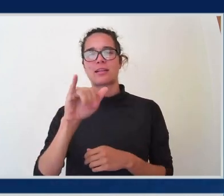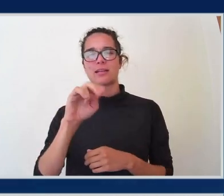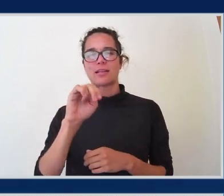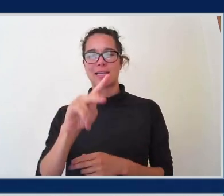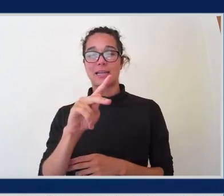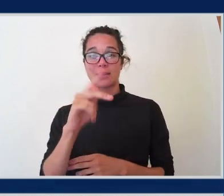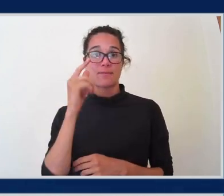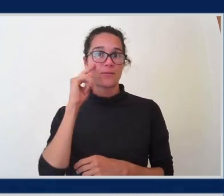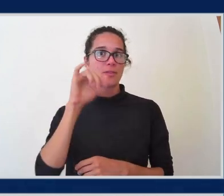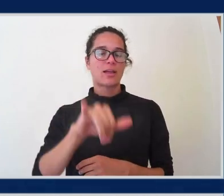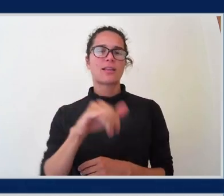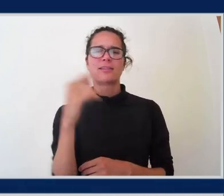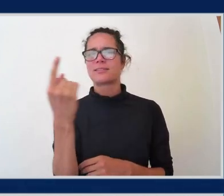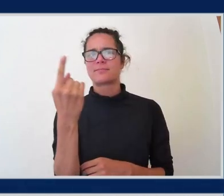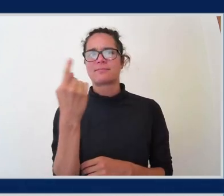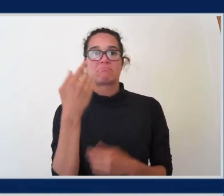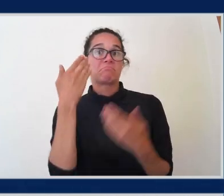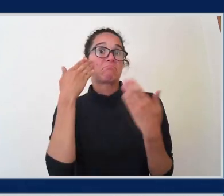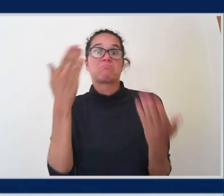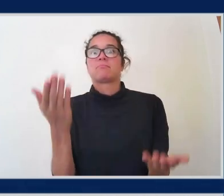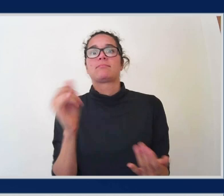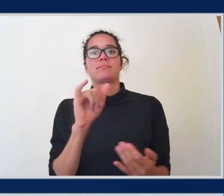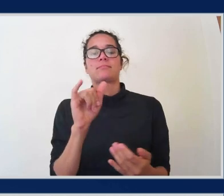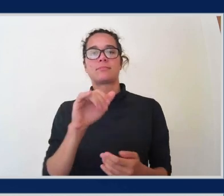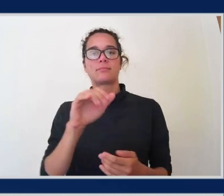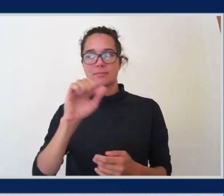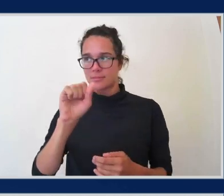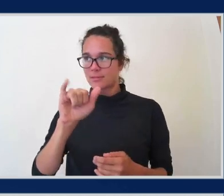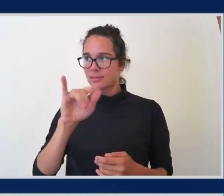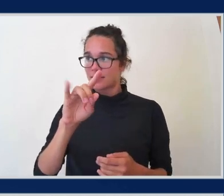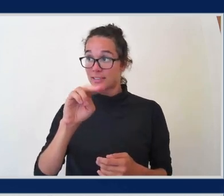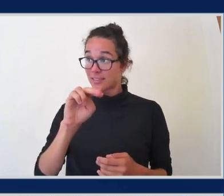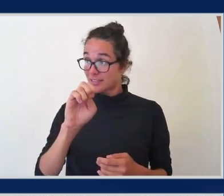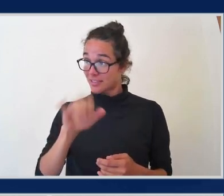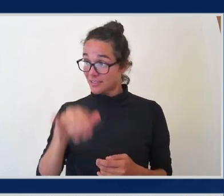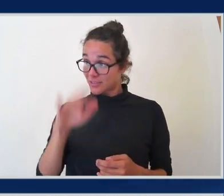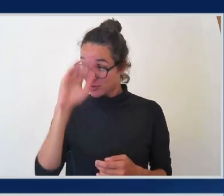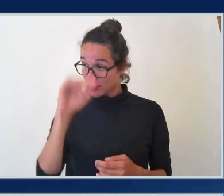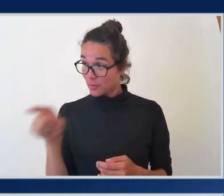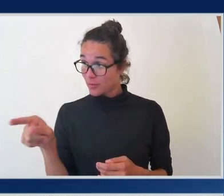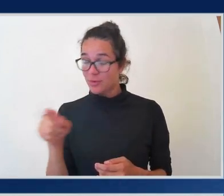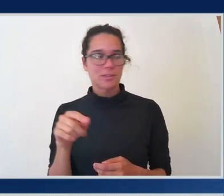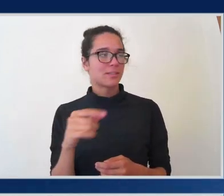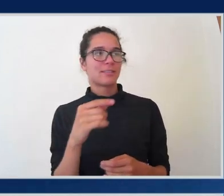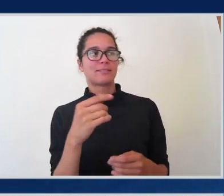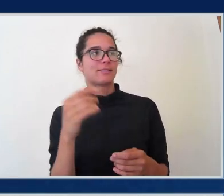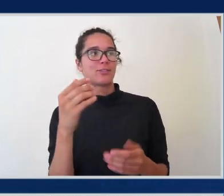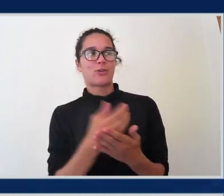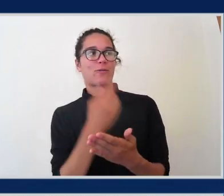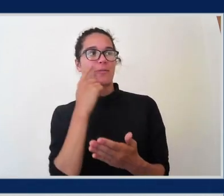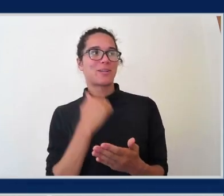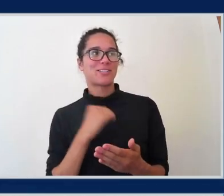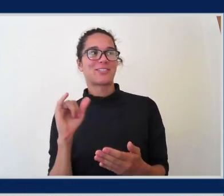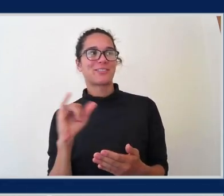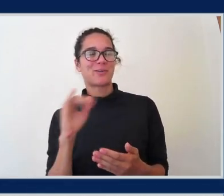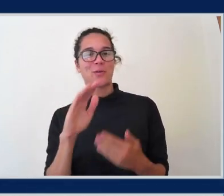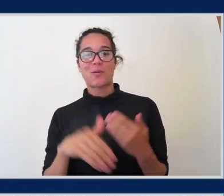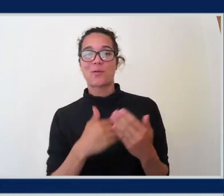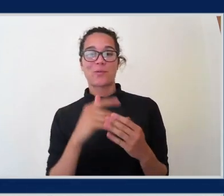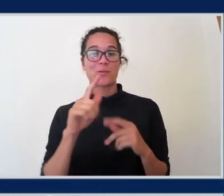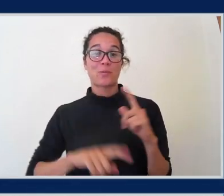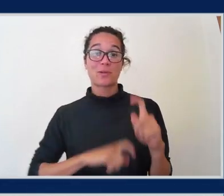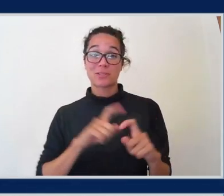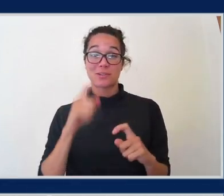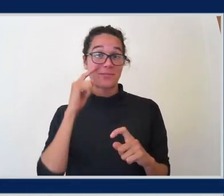I didn't even know. Sydney, did you know about this? No, this is news to me. So like all questions on this, Throw them to me, yeah. all questions on